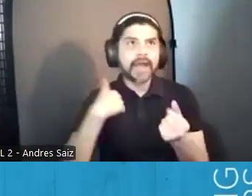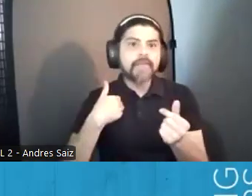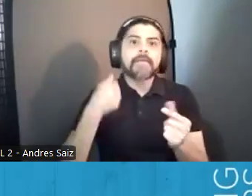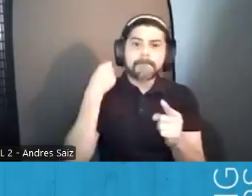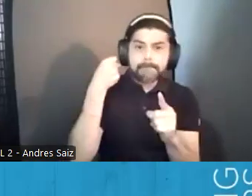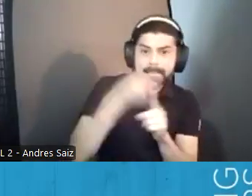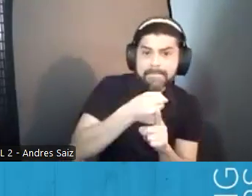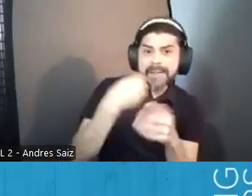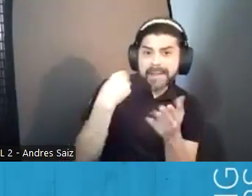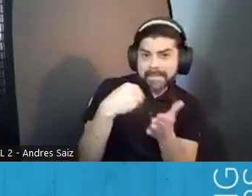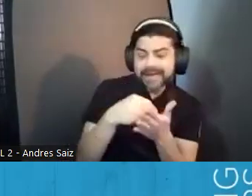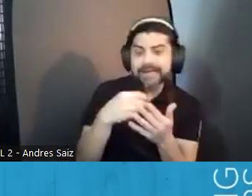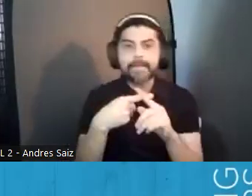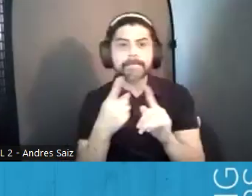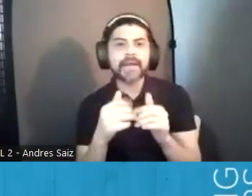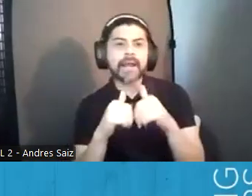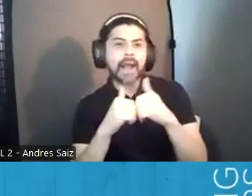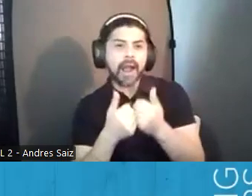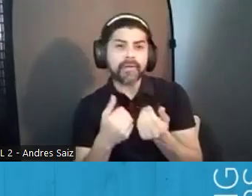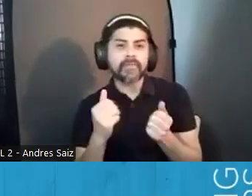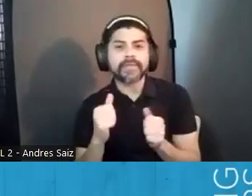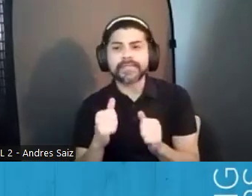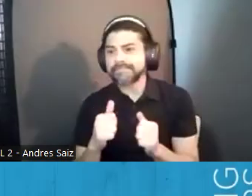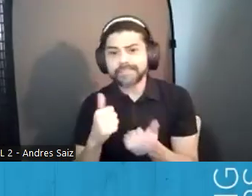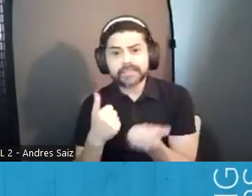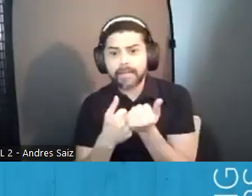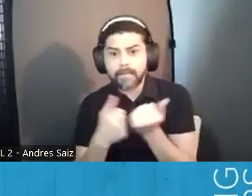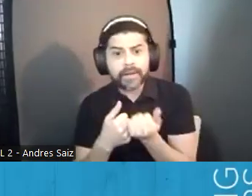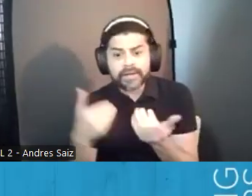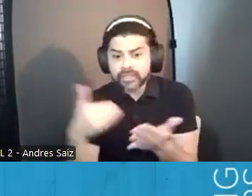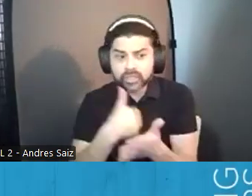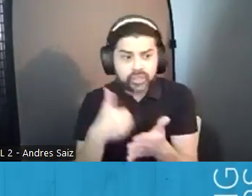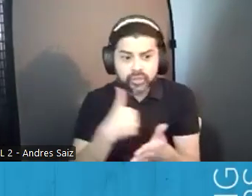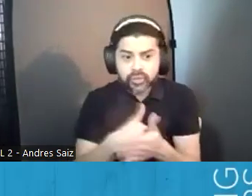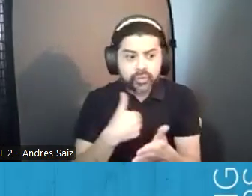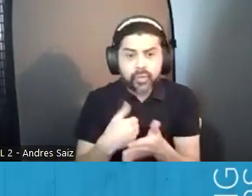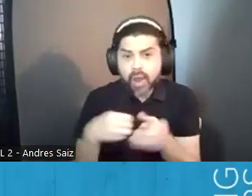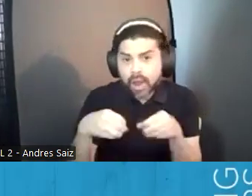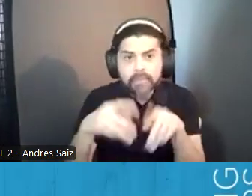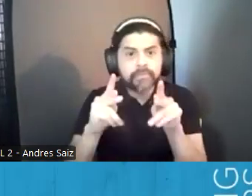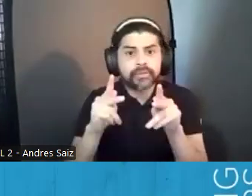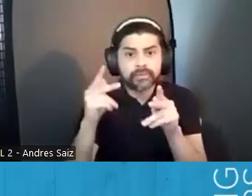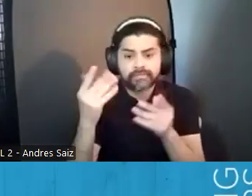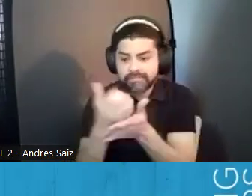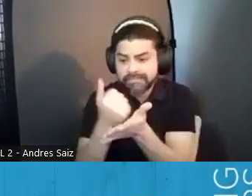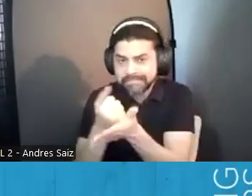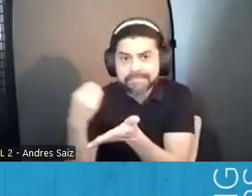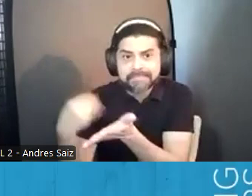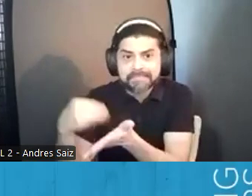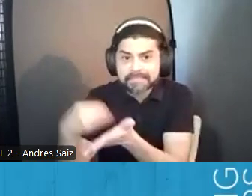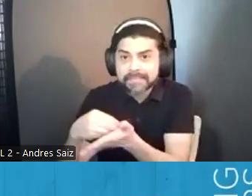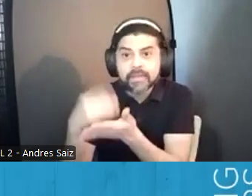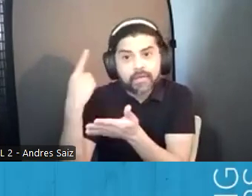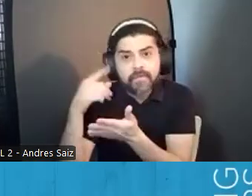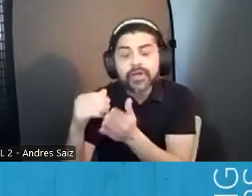doing? How can we be supporting you on new and sustainable revenue opportunities to sort of continue to be able to build and grow the